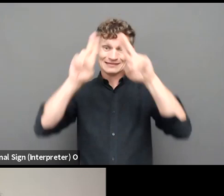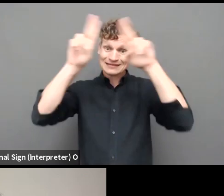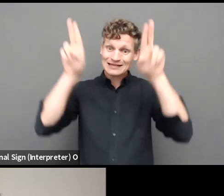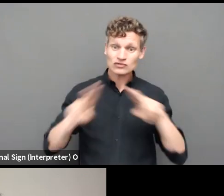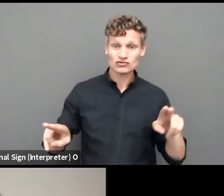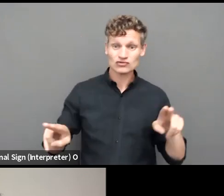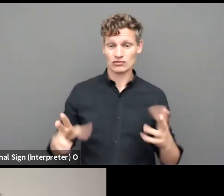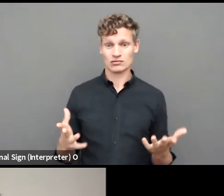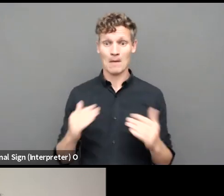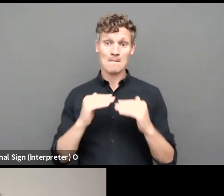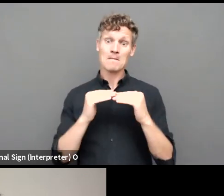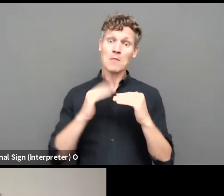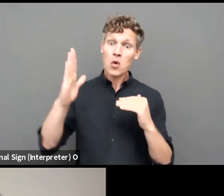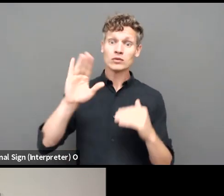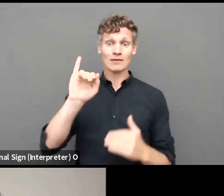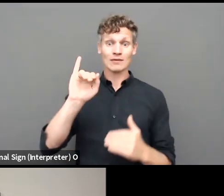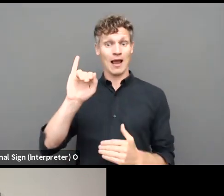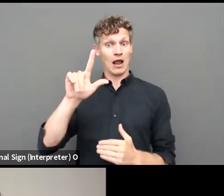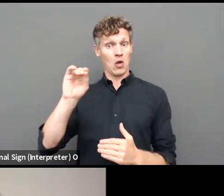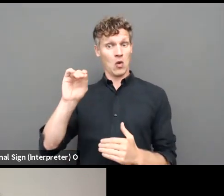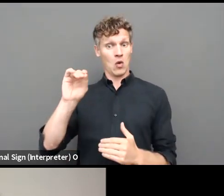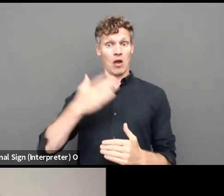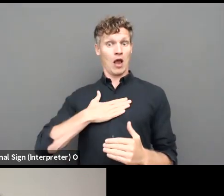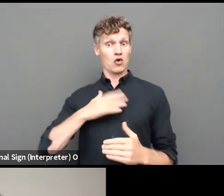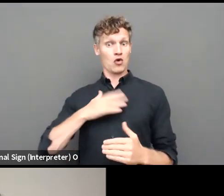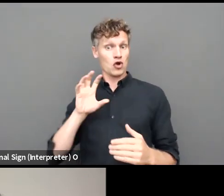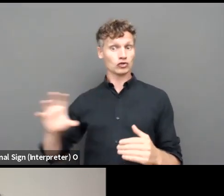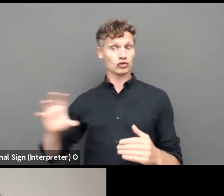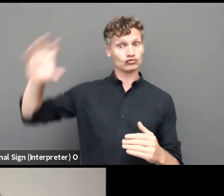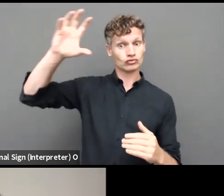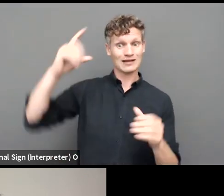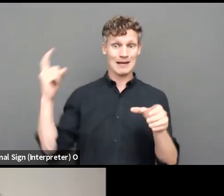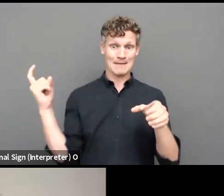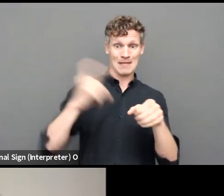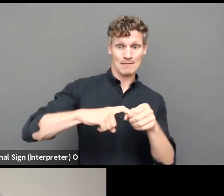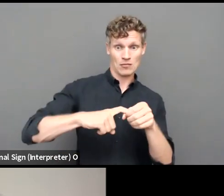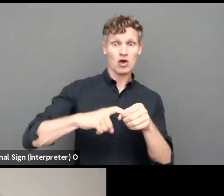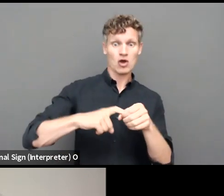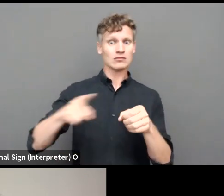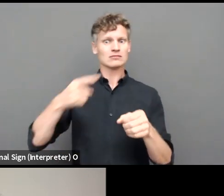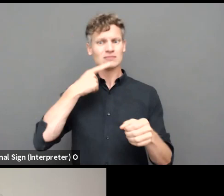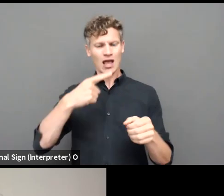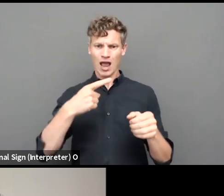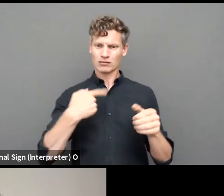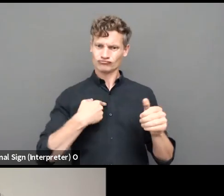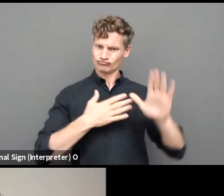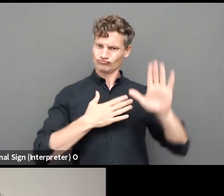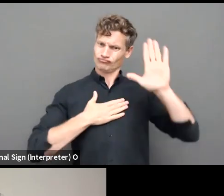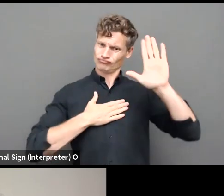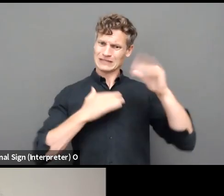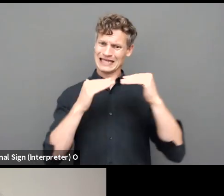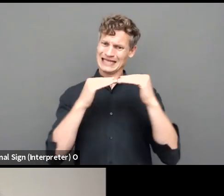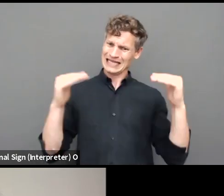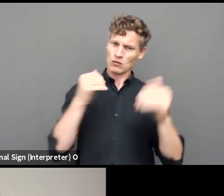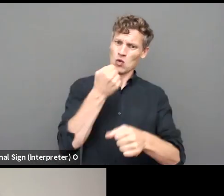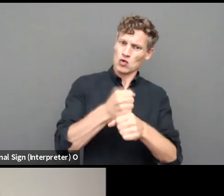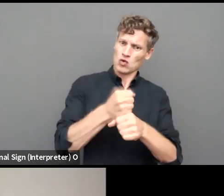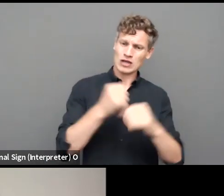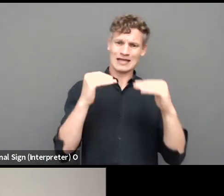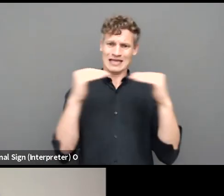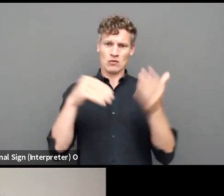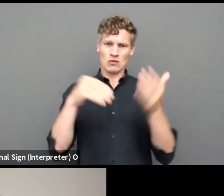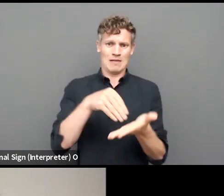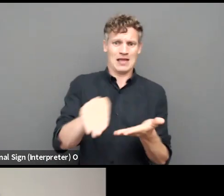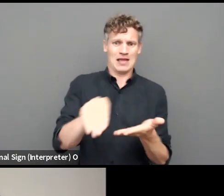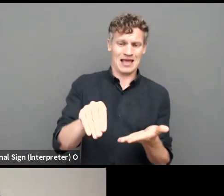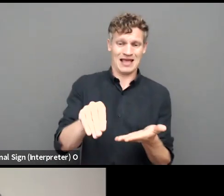legal requirement to apply the principle of equal pay for work of equal value. The actual application of that law is full of